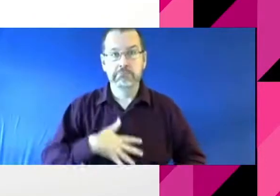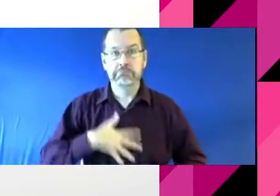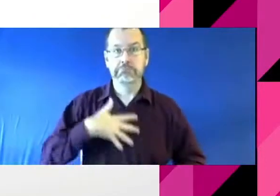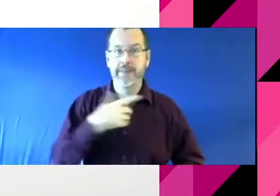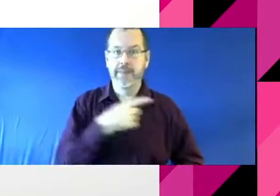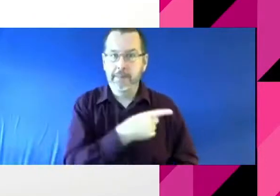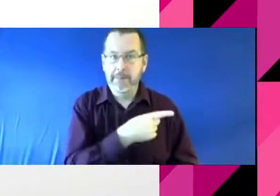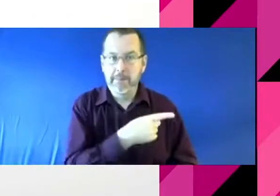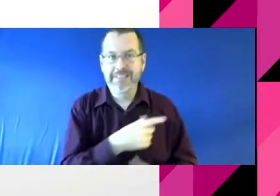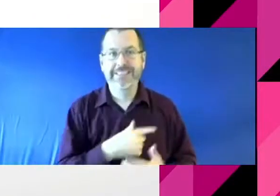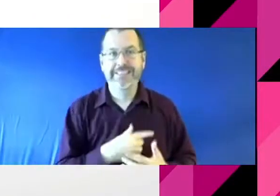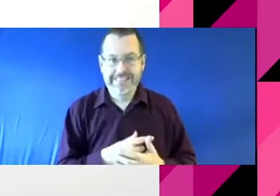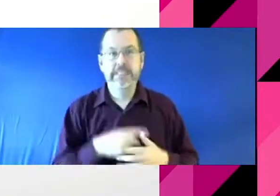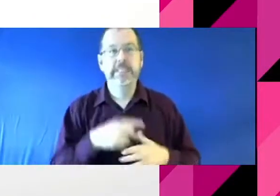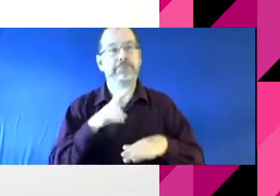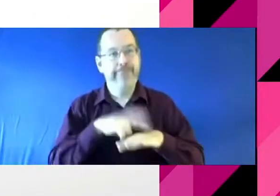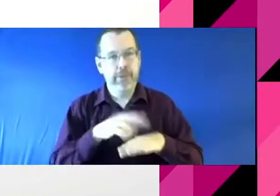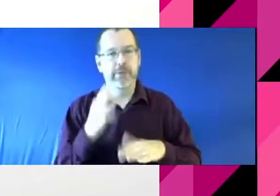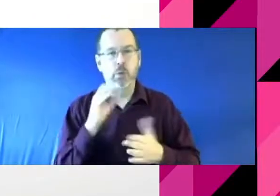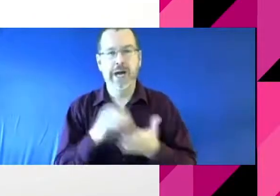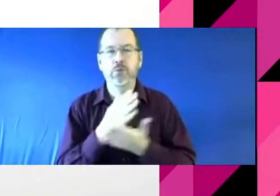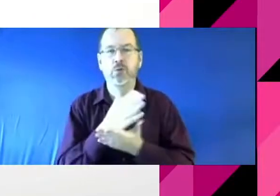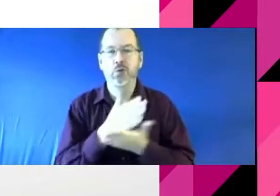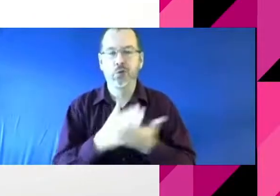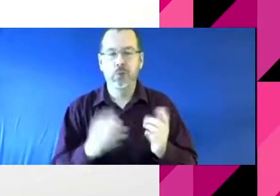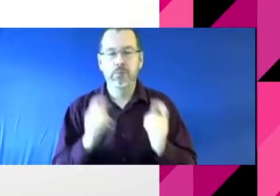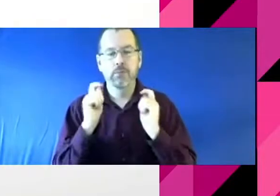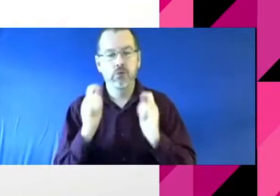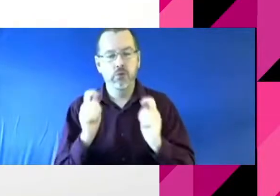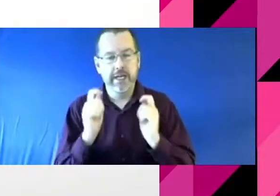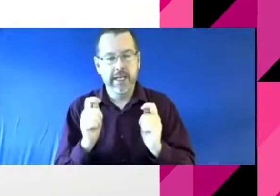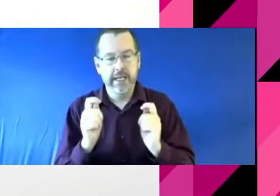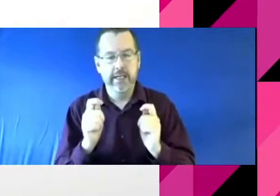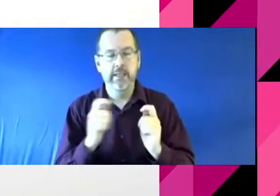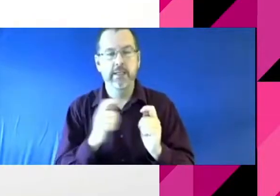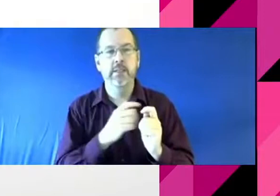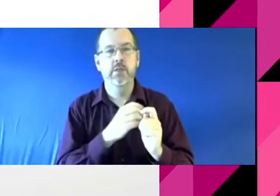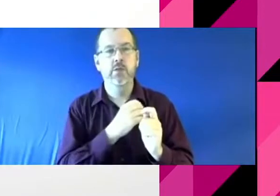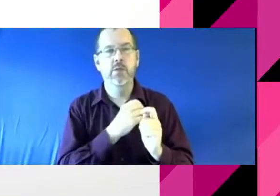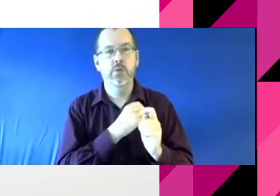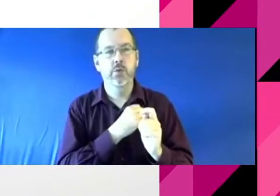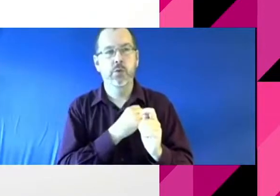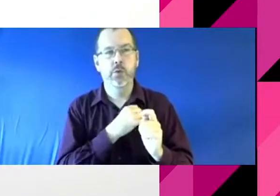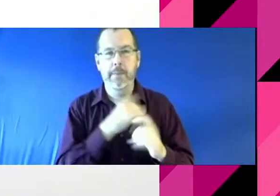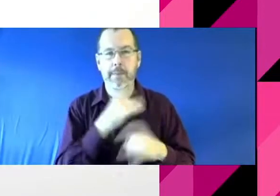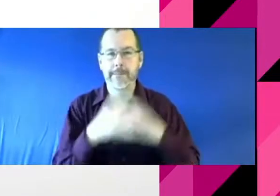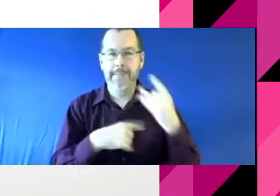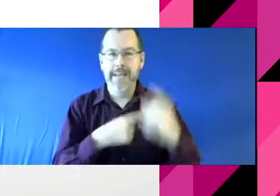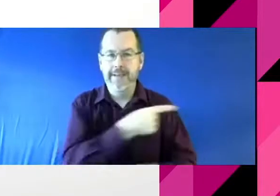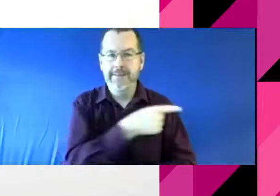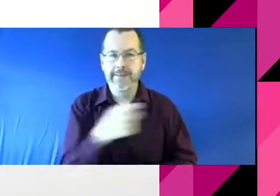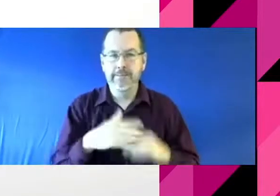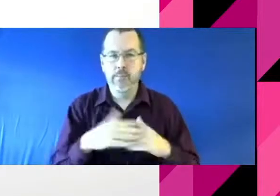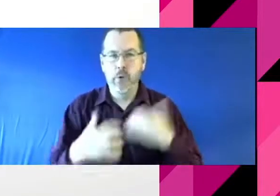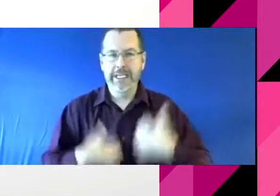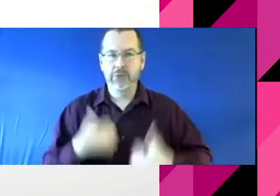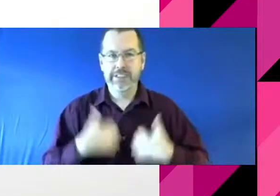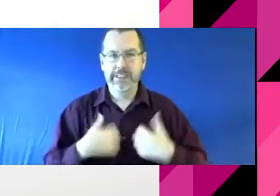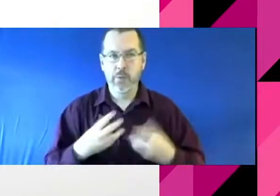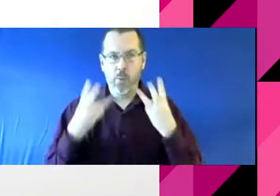to have some training, but to whet their appetite to go on and train further. I